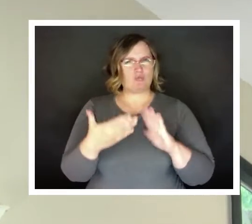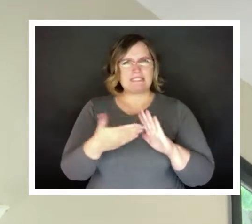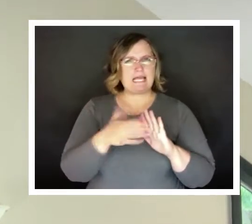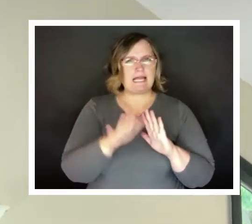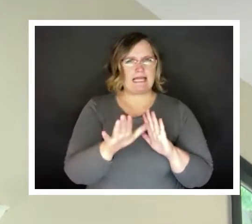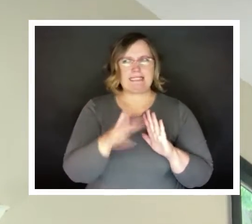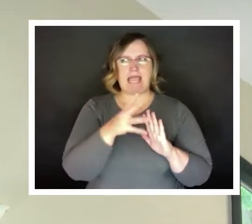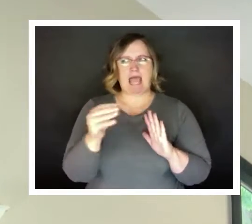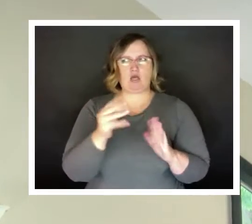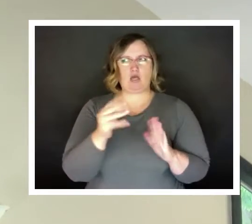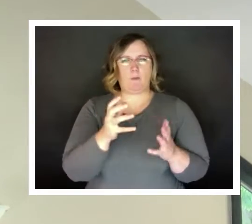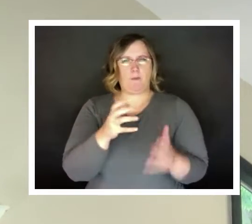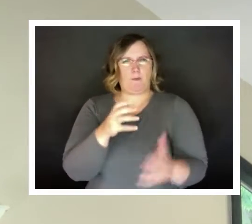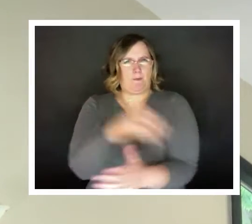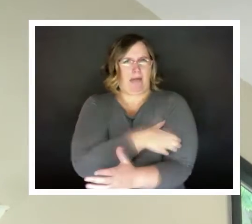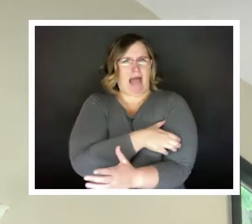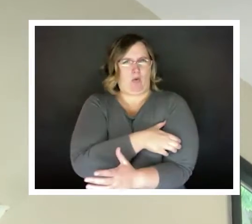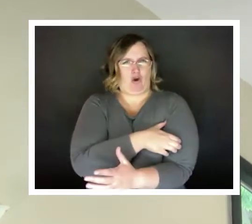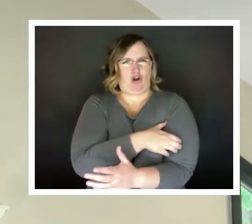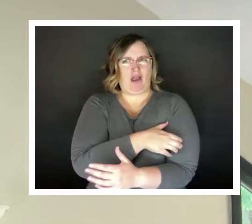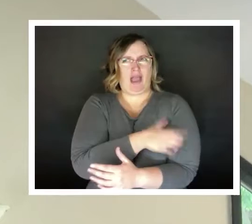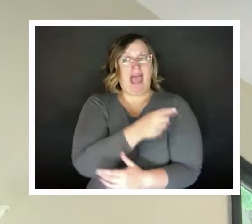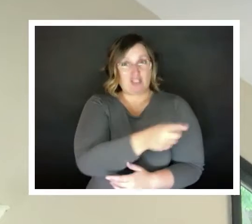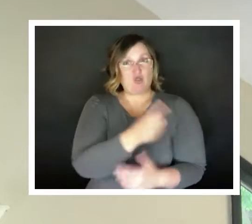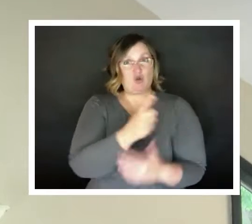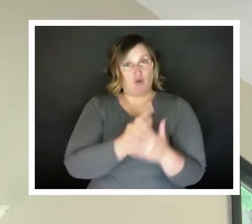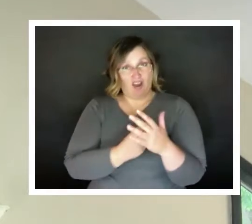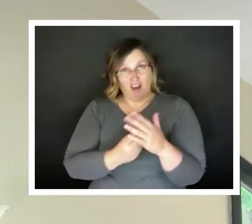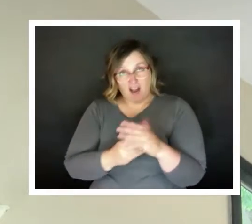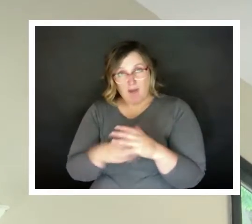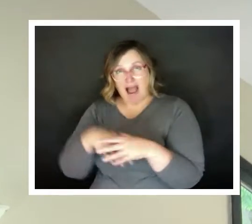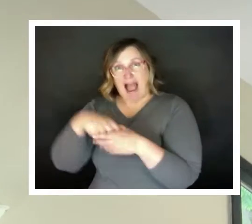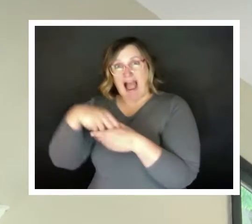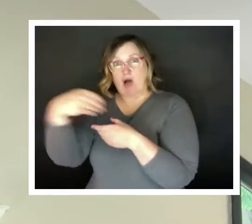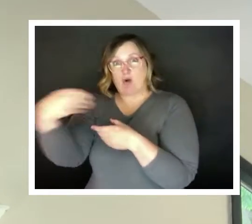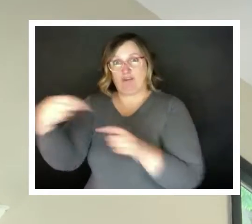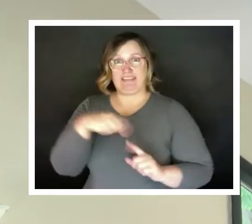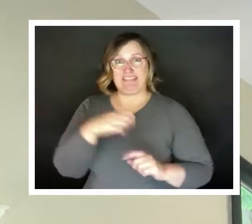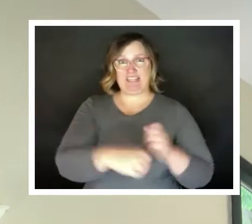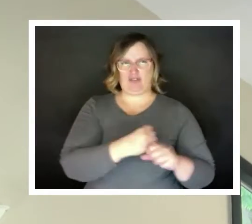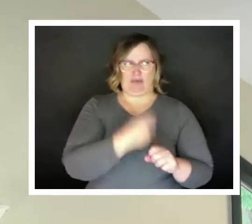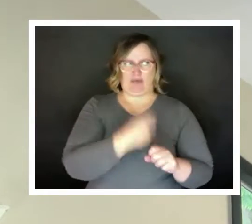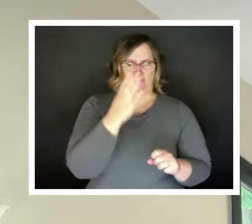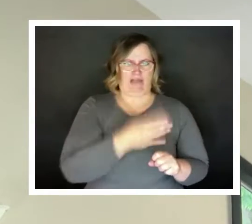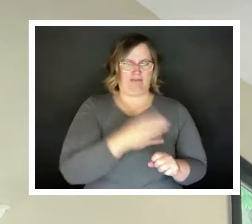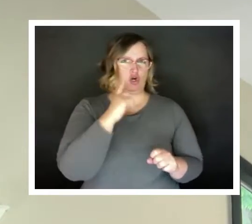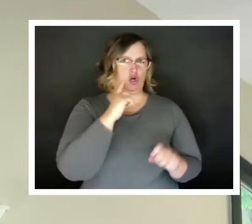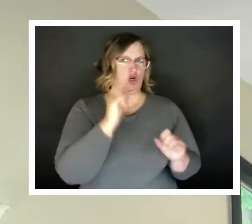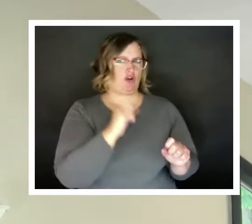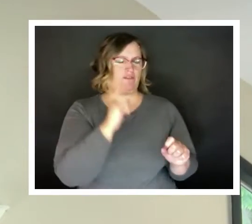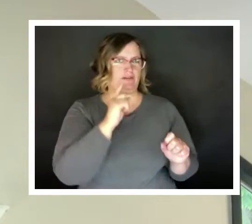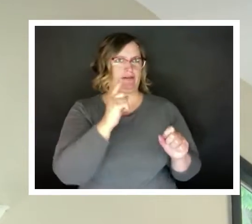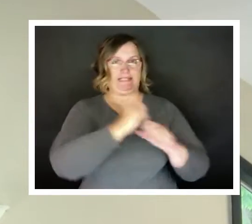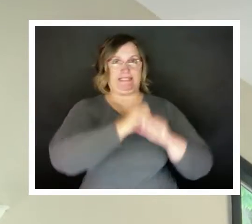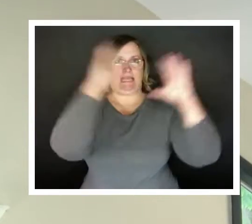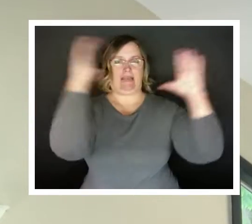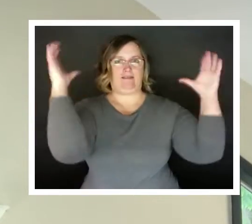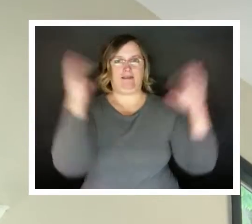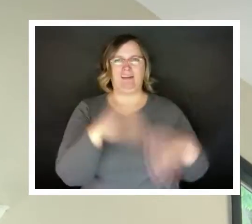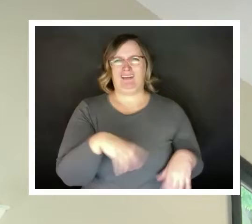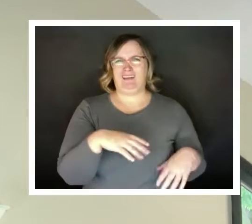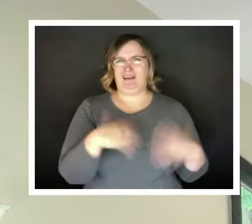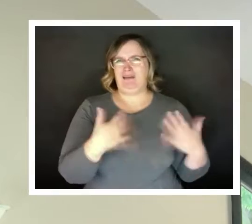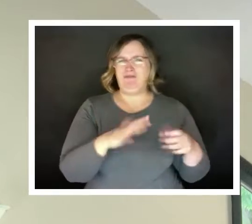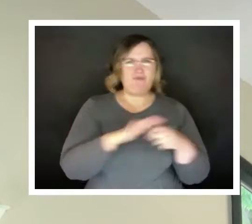you emerge out of a year that none of us could ever have conceived. A year ripe with pandemic and